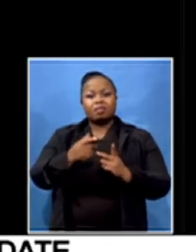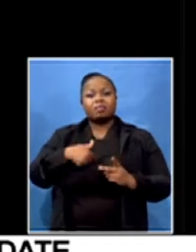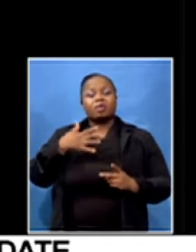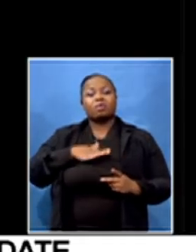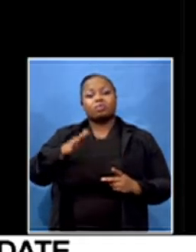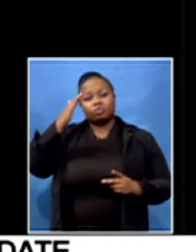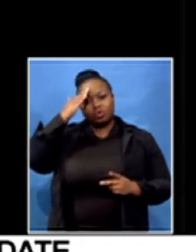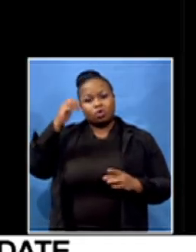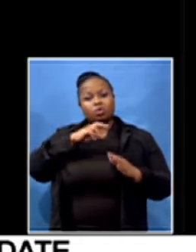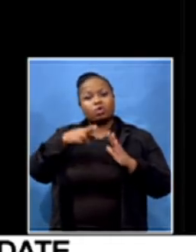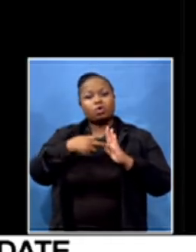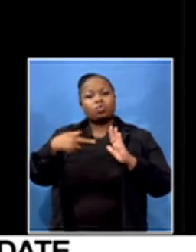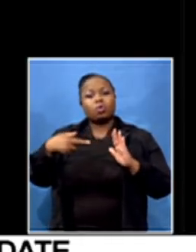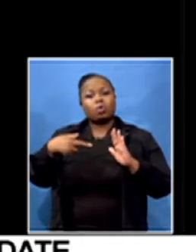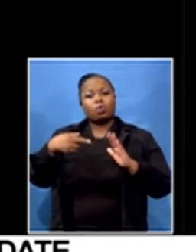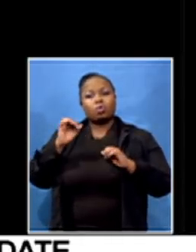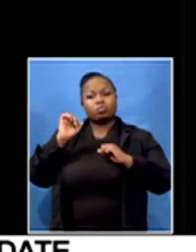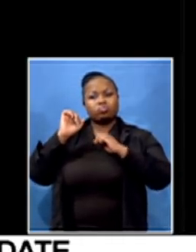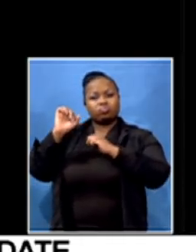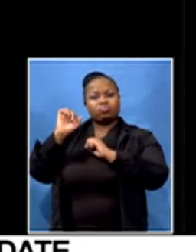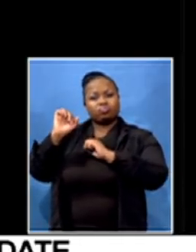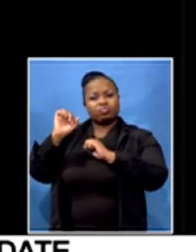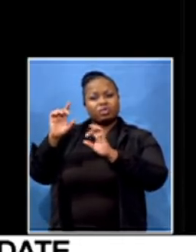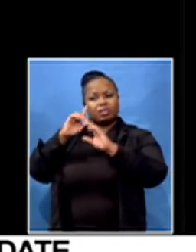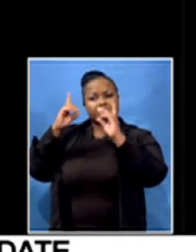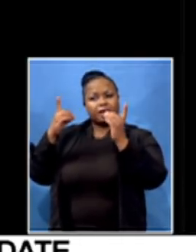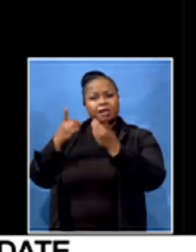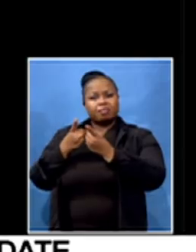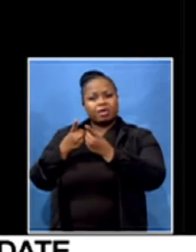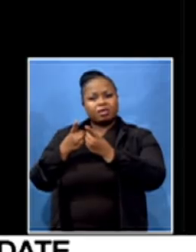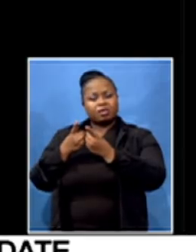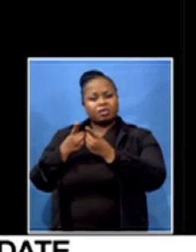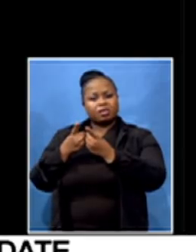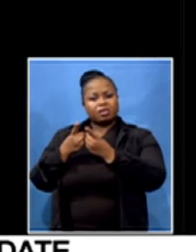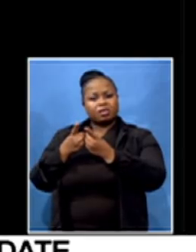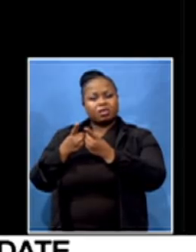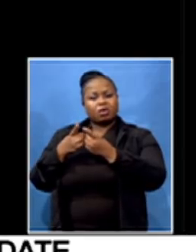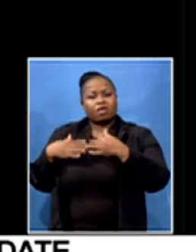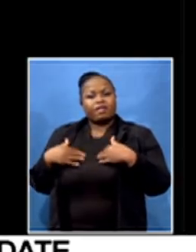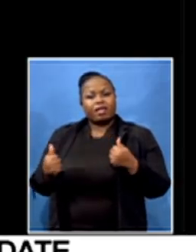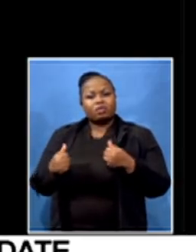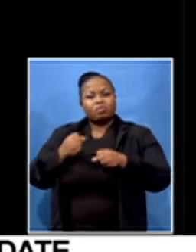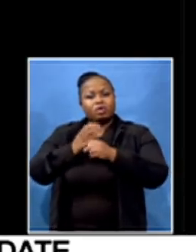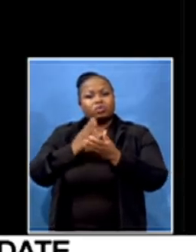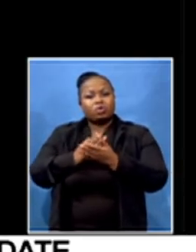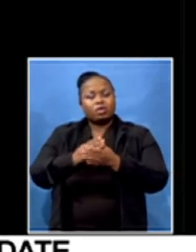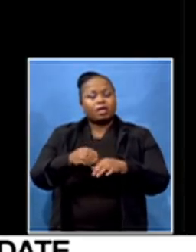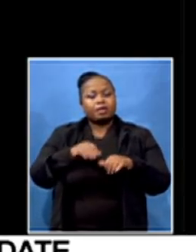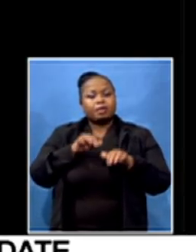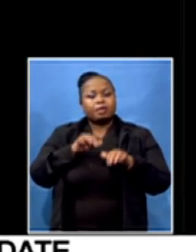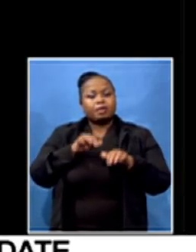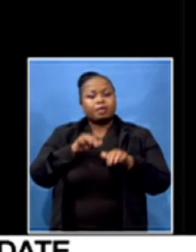role of the department to ensure that public participation indeed happens?